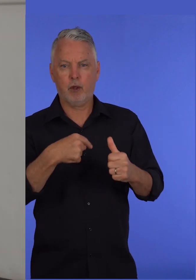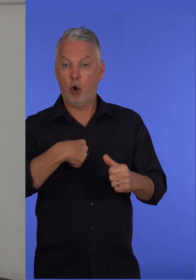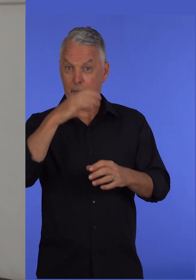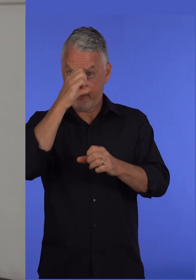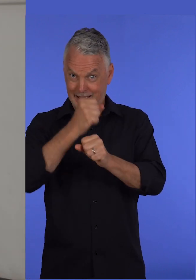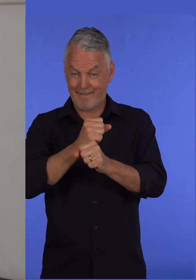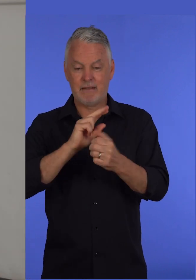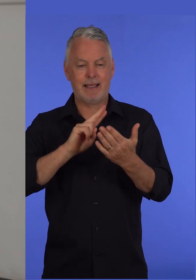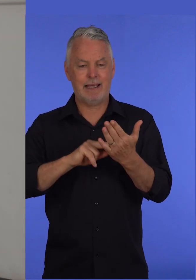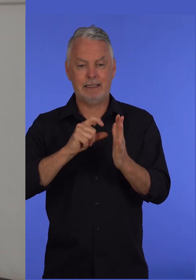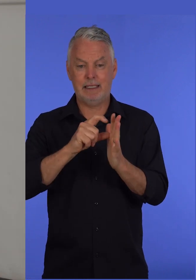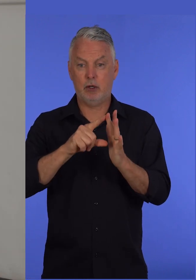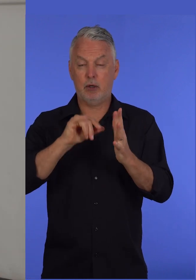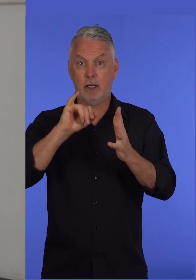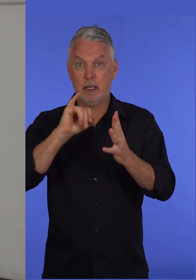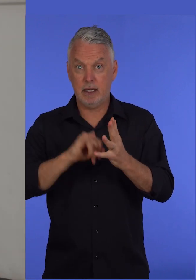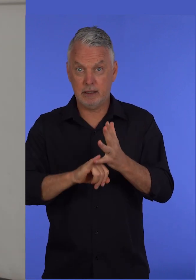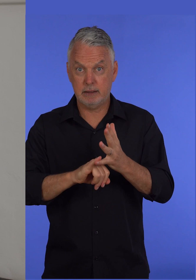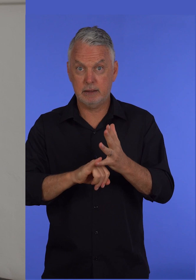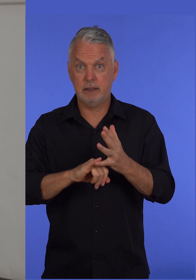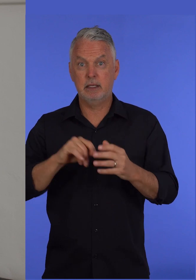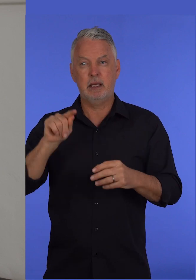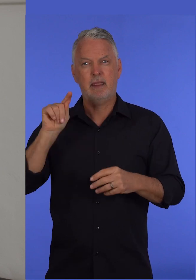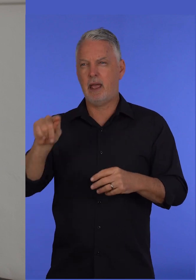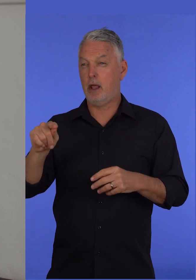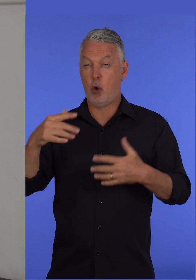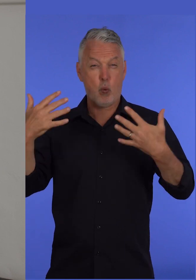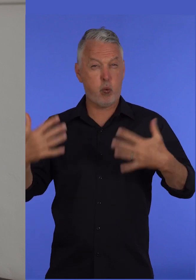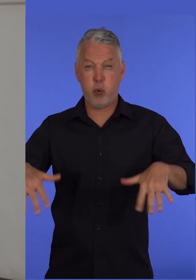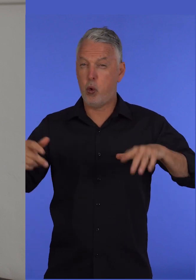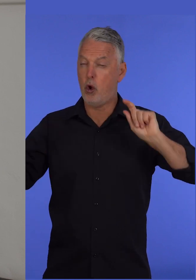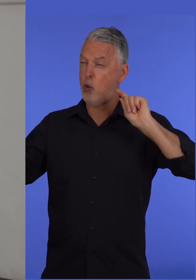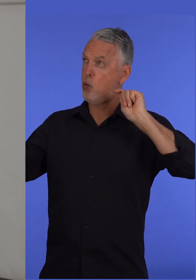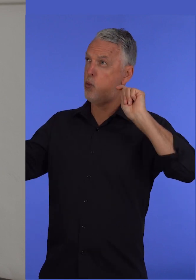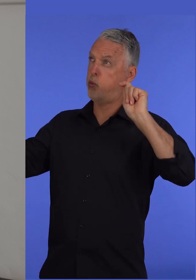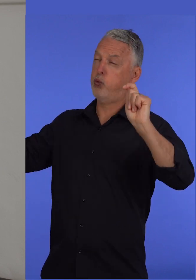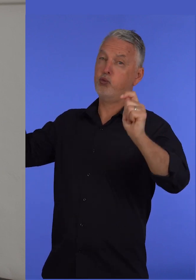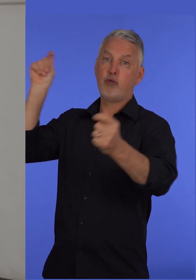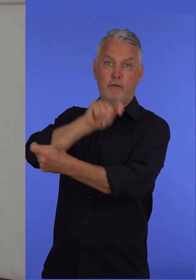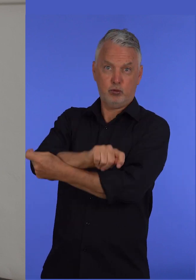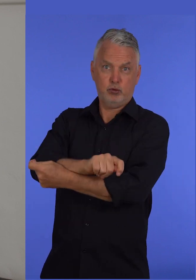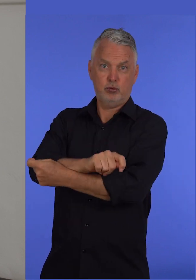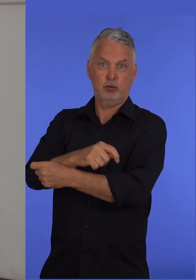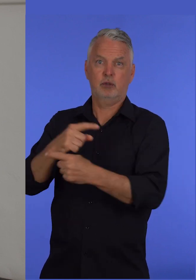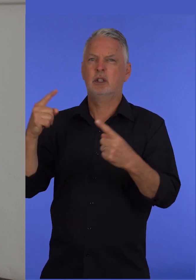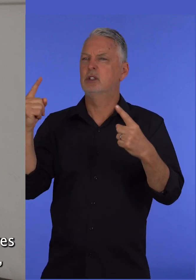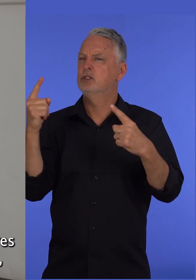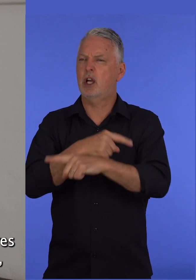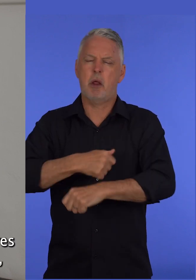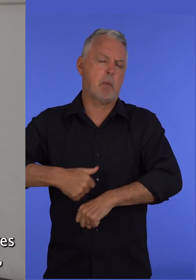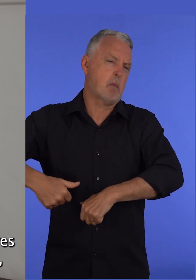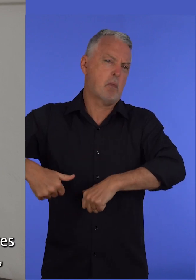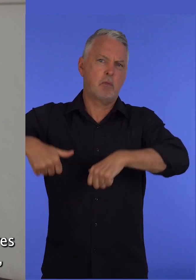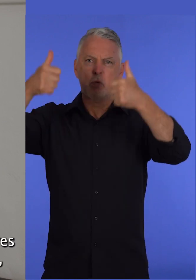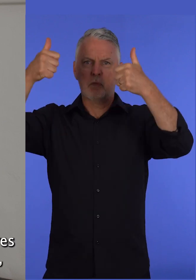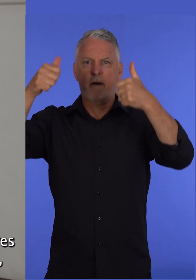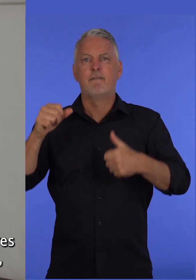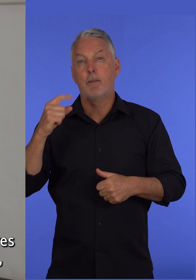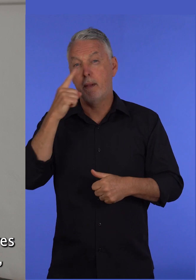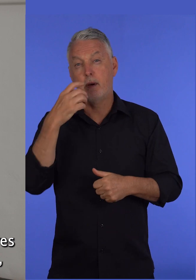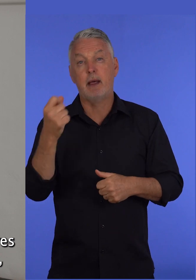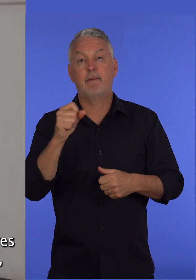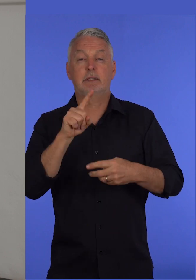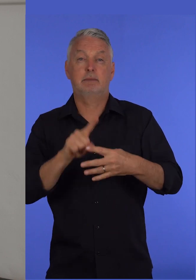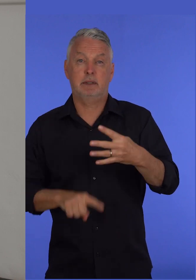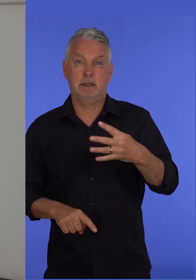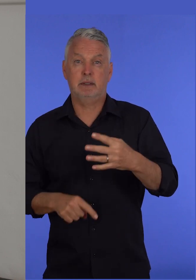the NDIS, it was a revolution. It was a revolution in the lives